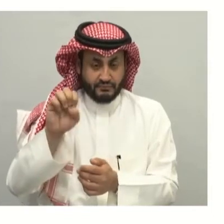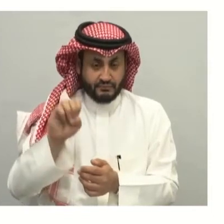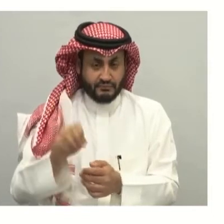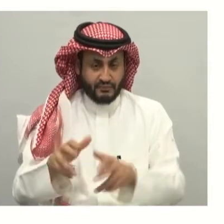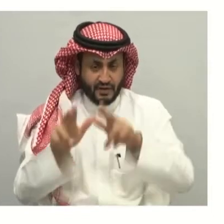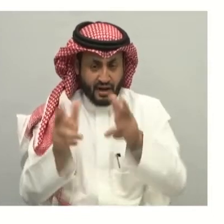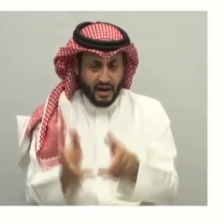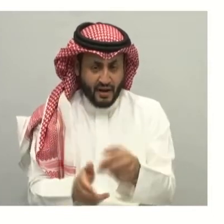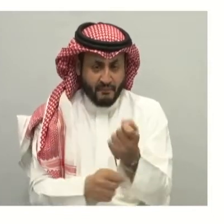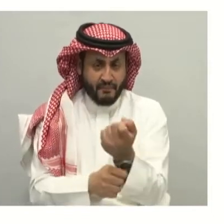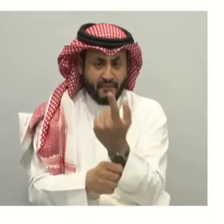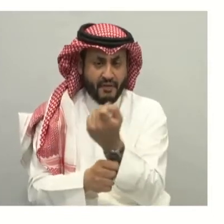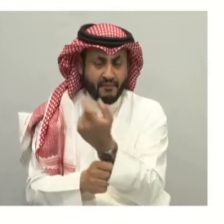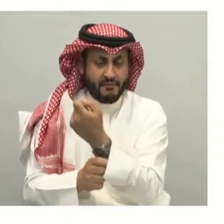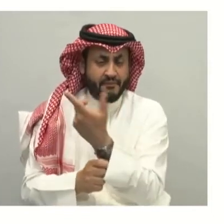Vase.